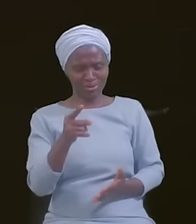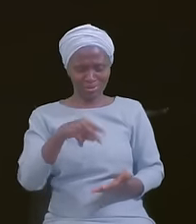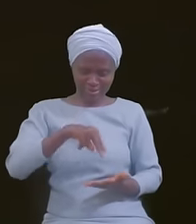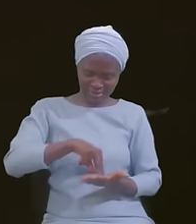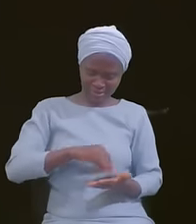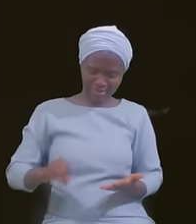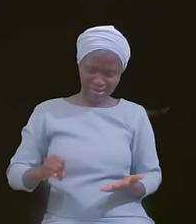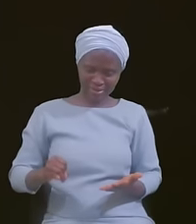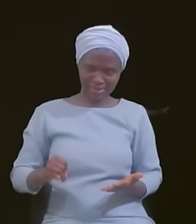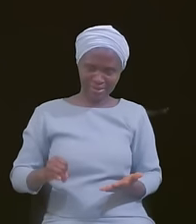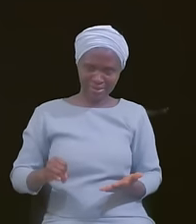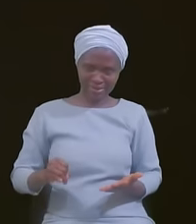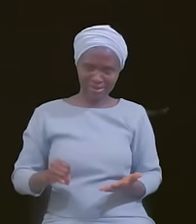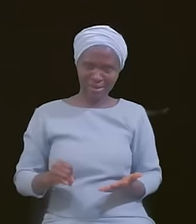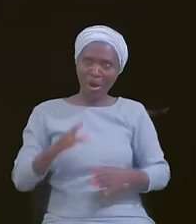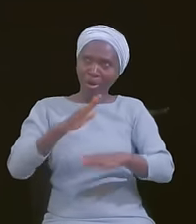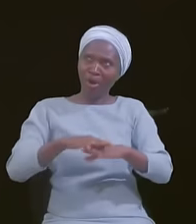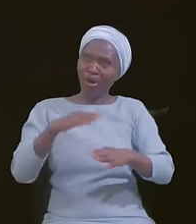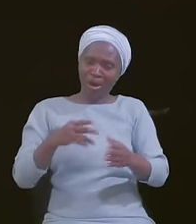at the bottom of that ladder.